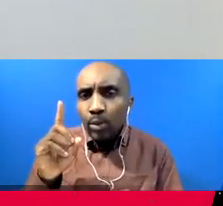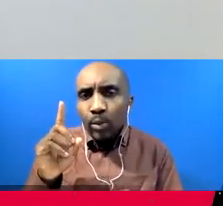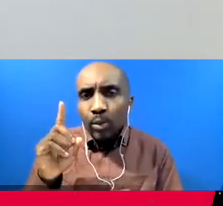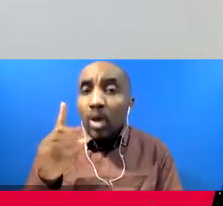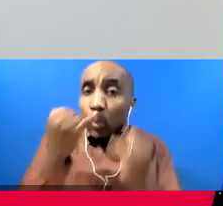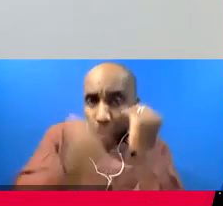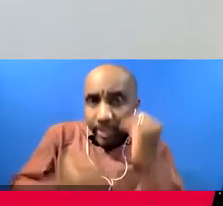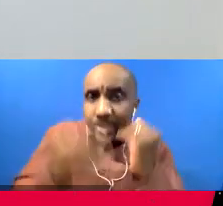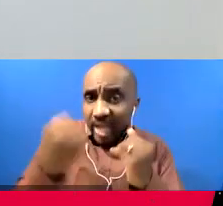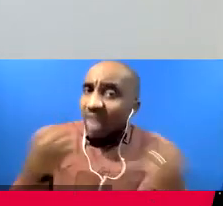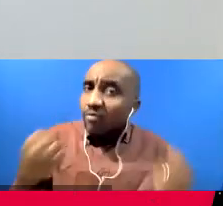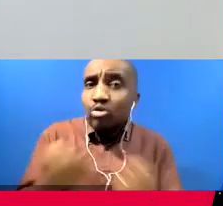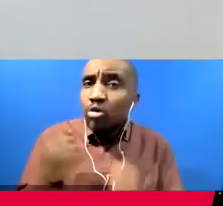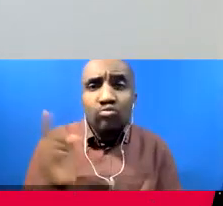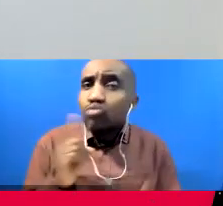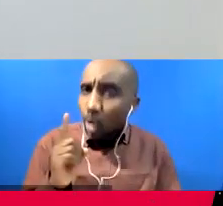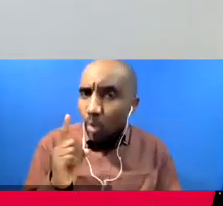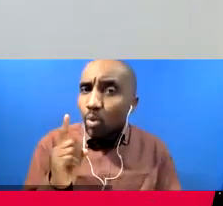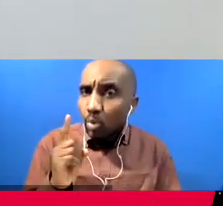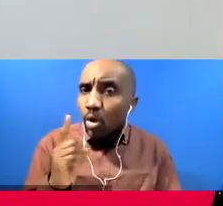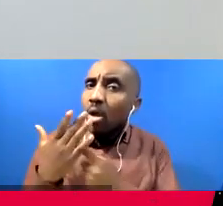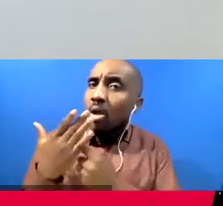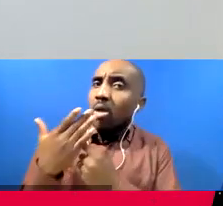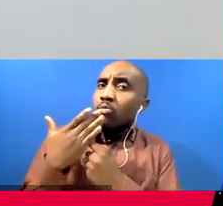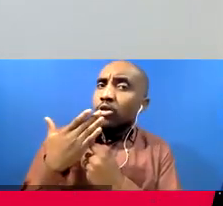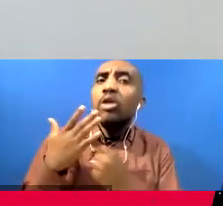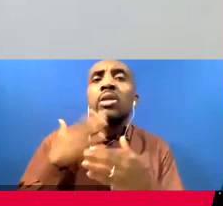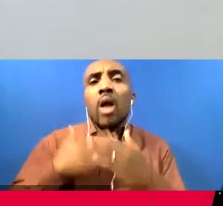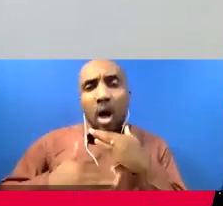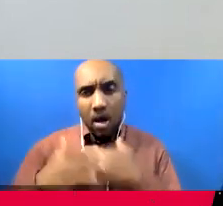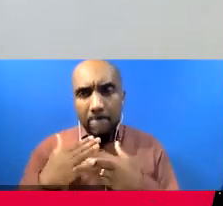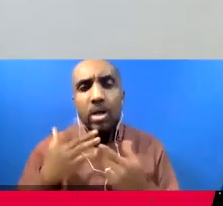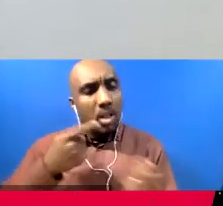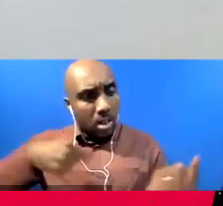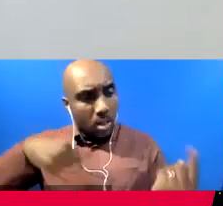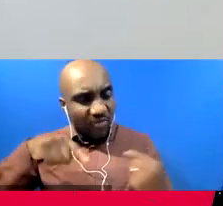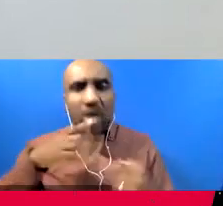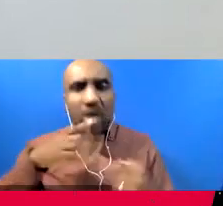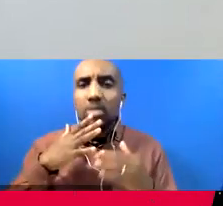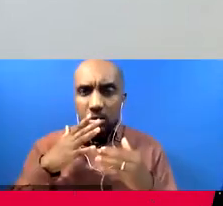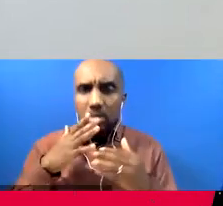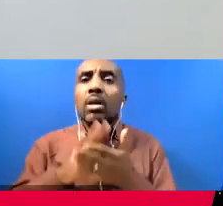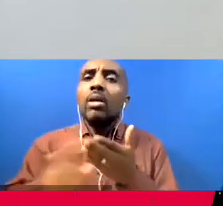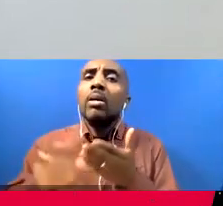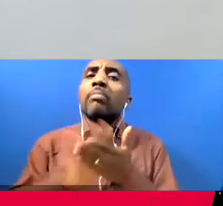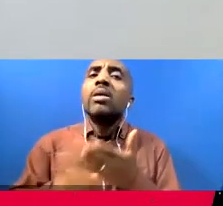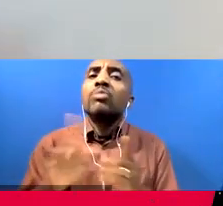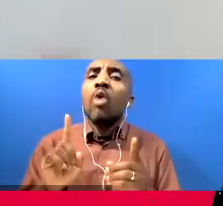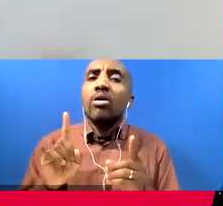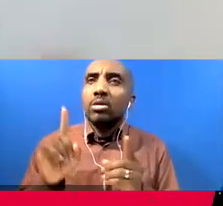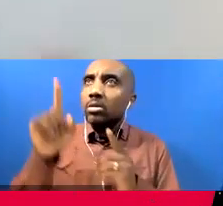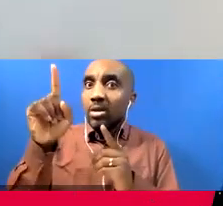all knowing either, and they're not invincible either, and oppression isn't invincible. So bringing humility within our circles, I think,